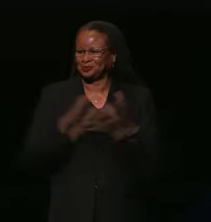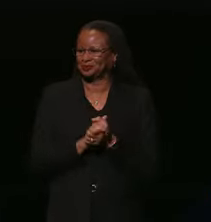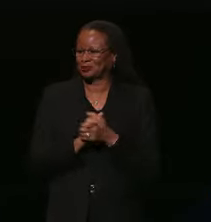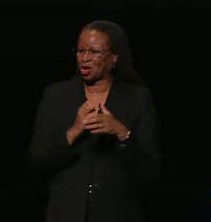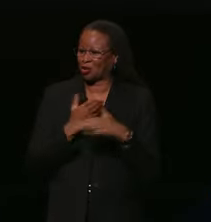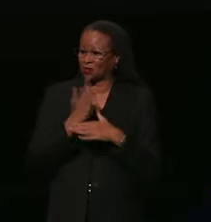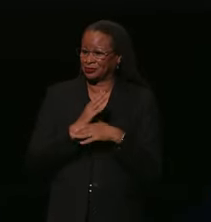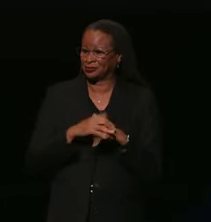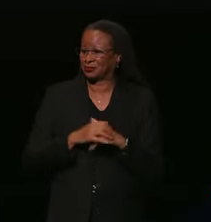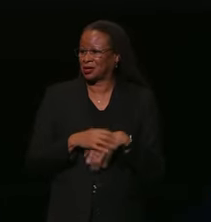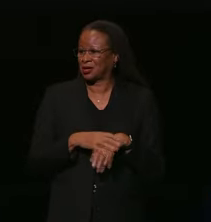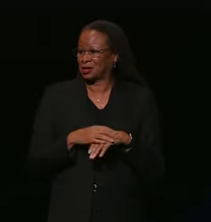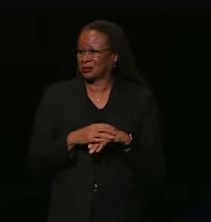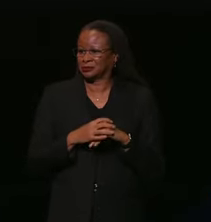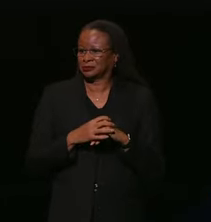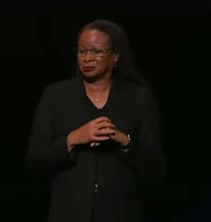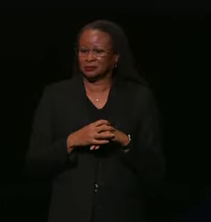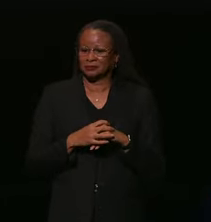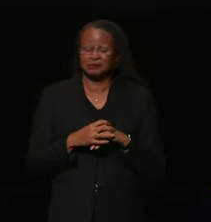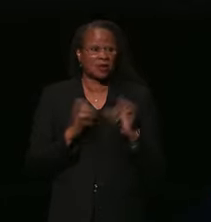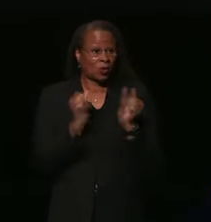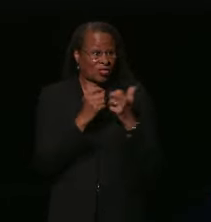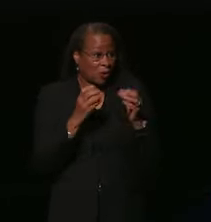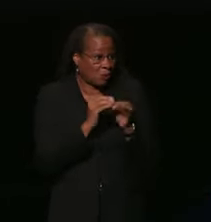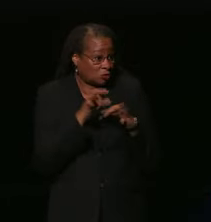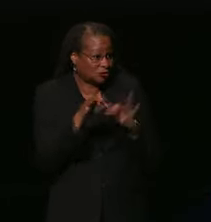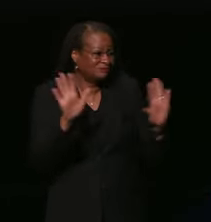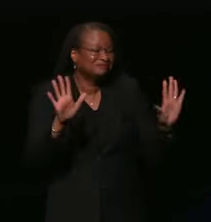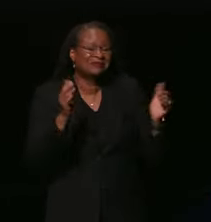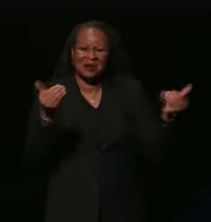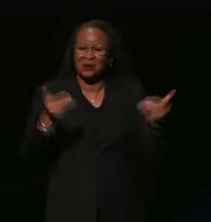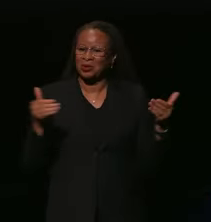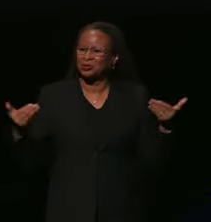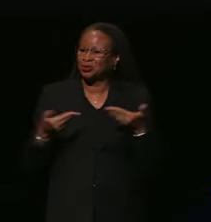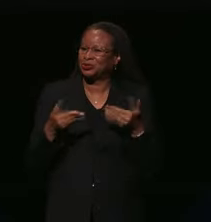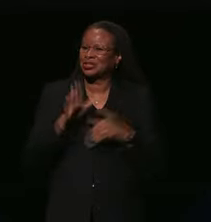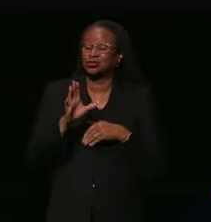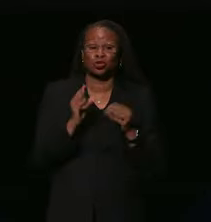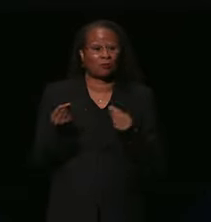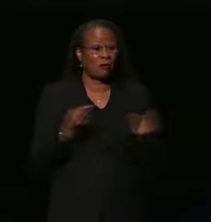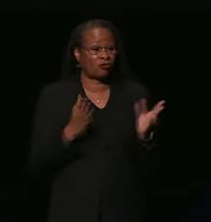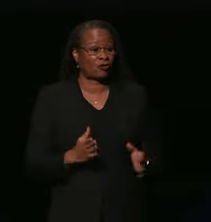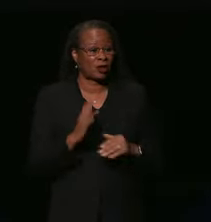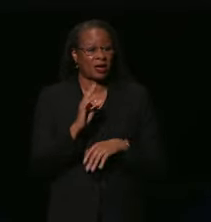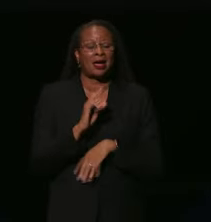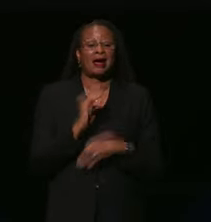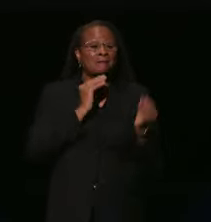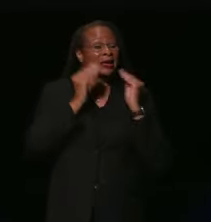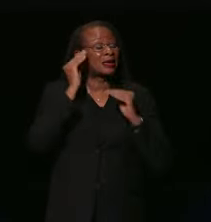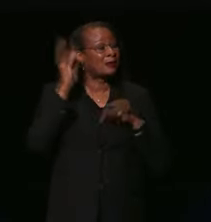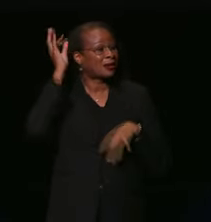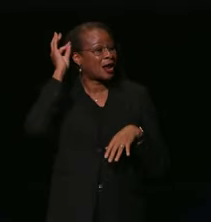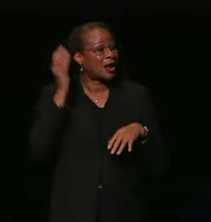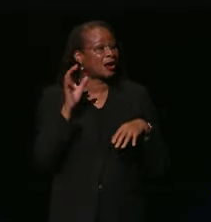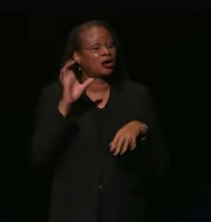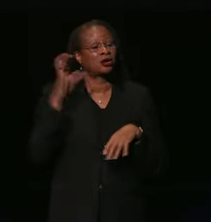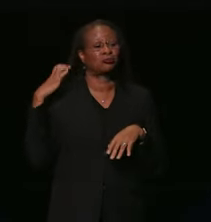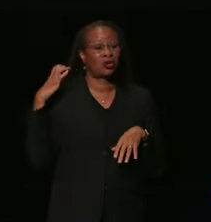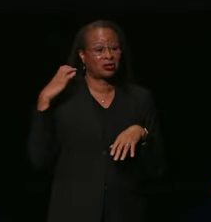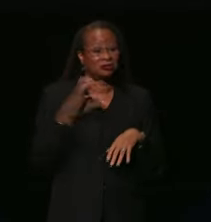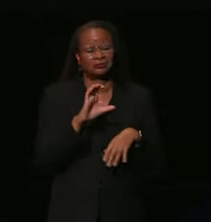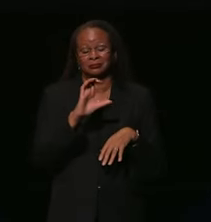Alrighty, so let's bring him up. So without further ado, please welcome to the stage your moderators, Makeup and Hairstyling Branch Chair Bill